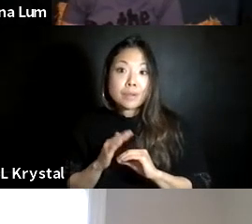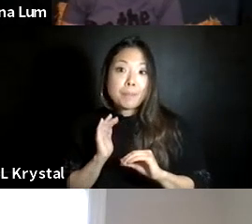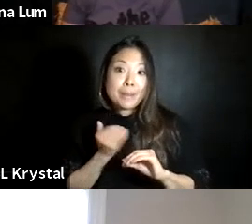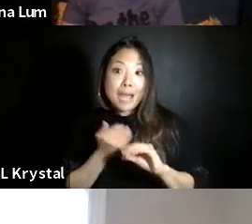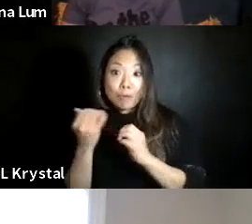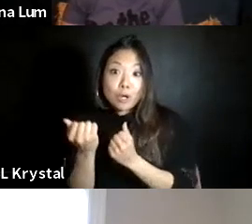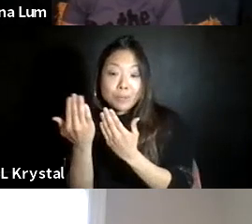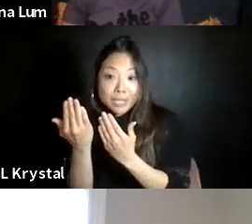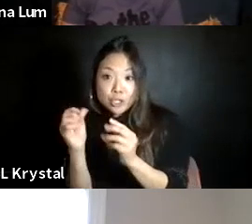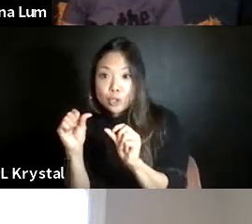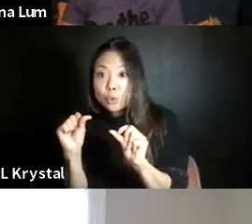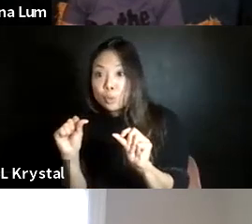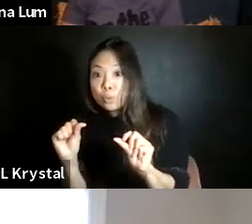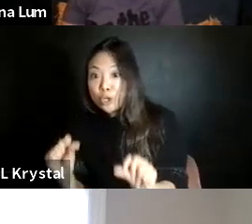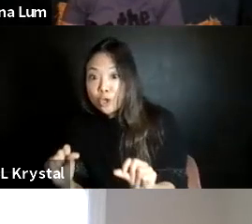year's outcomes.